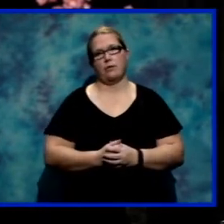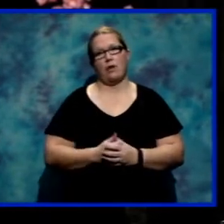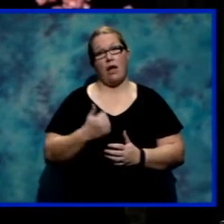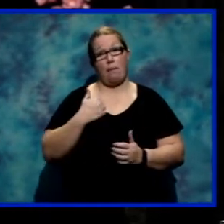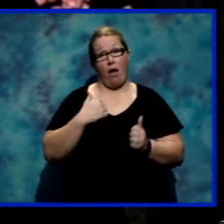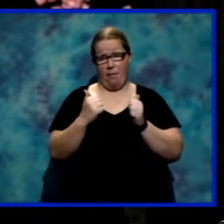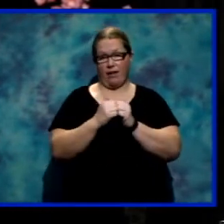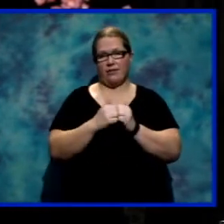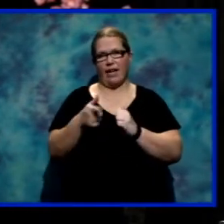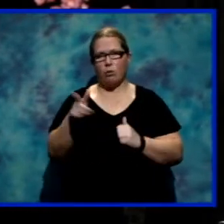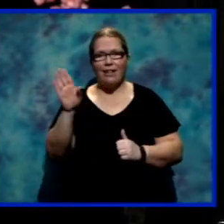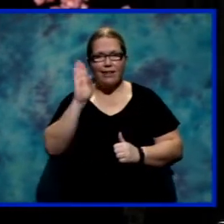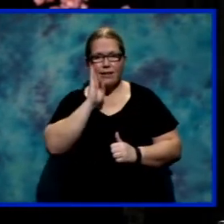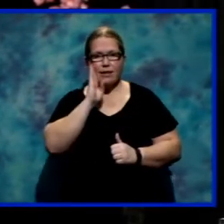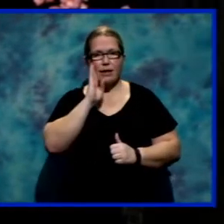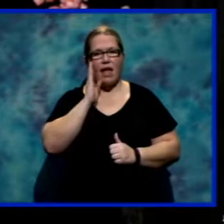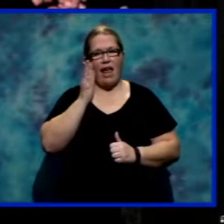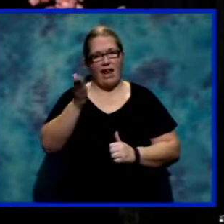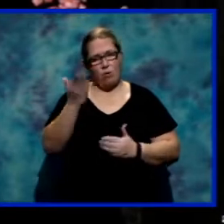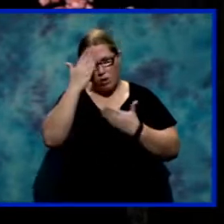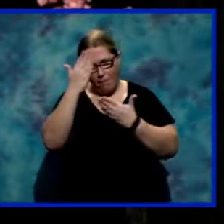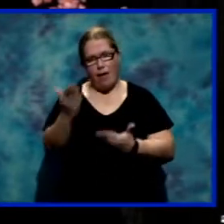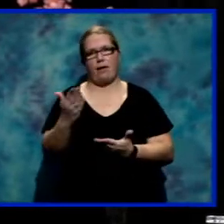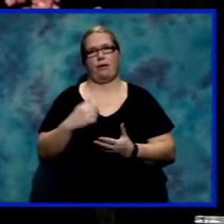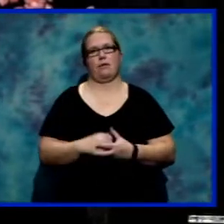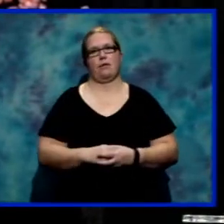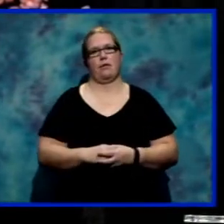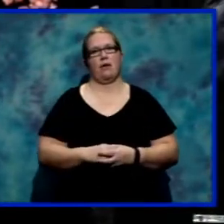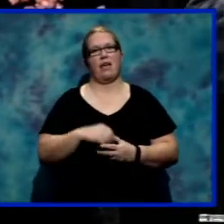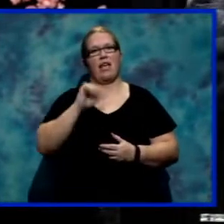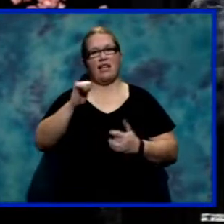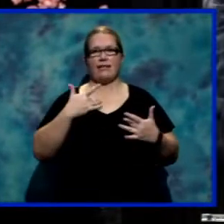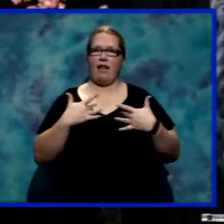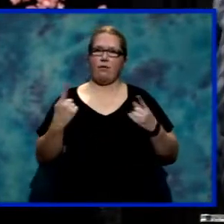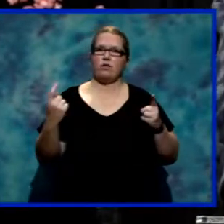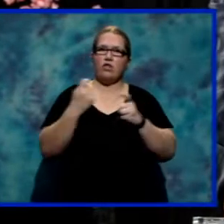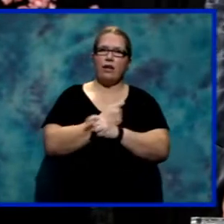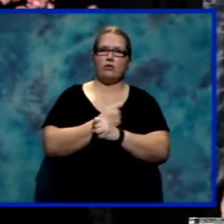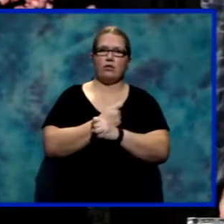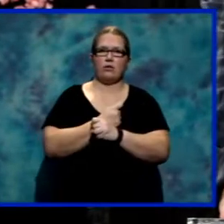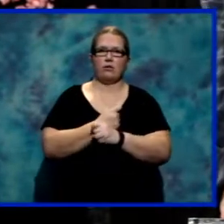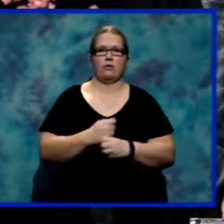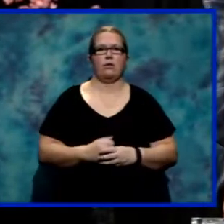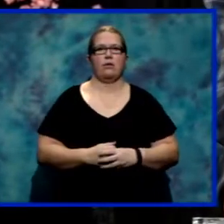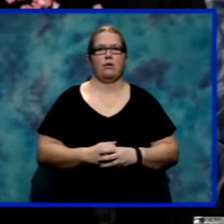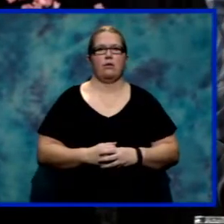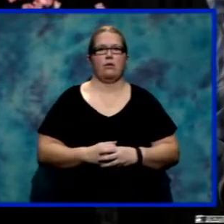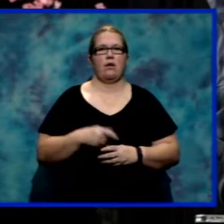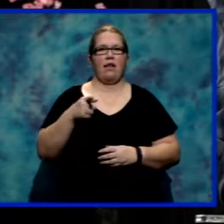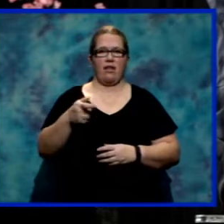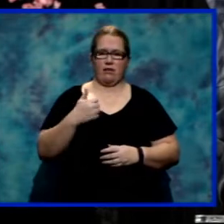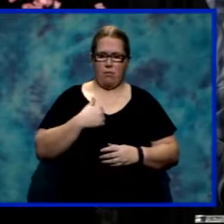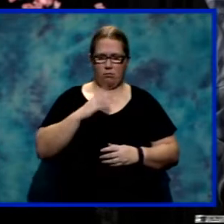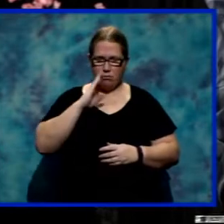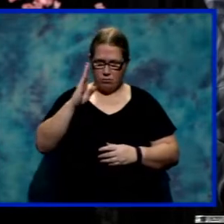was listening and he was obeying. And his life was changing. And that is my testimony too. And I